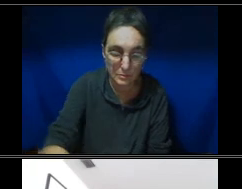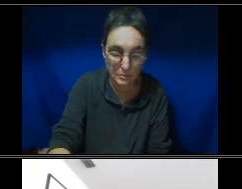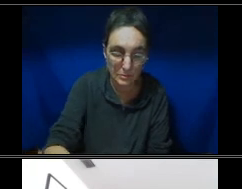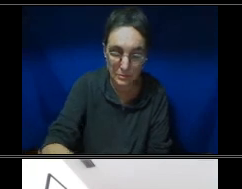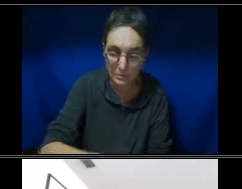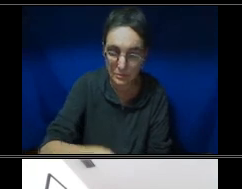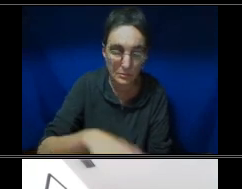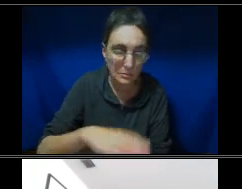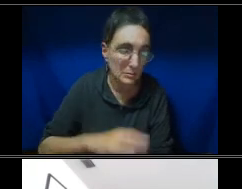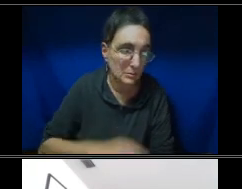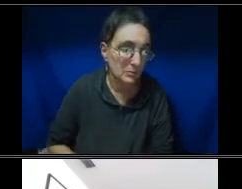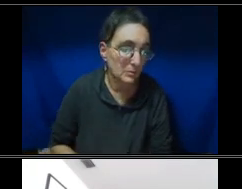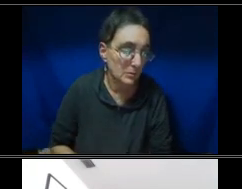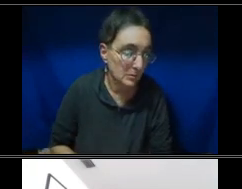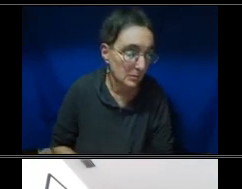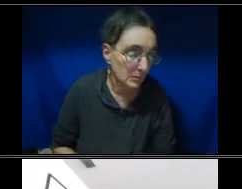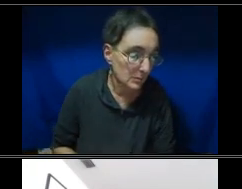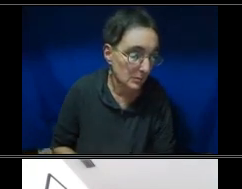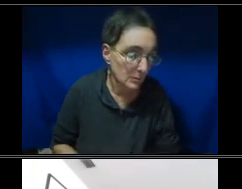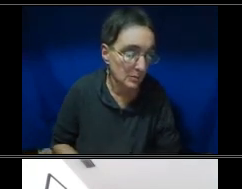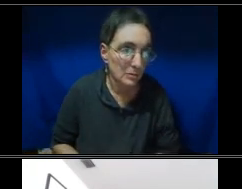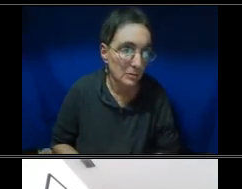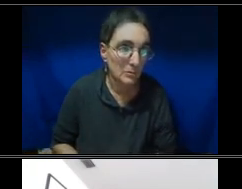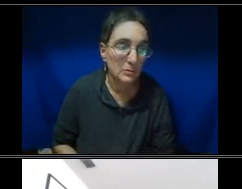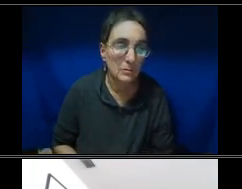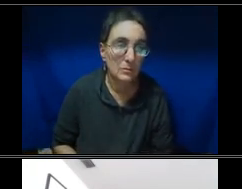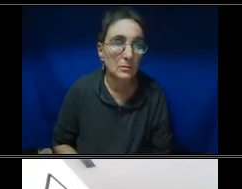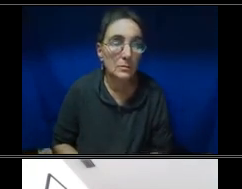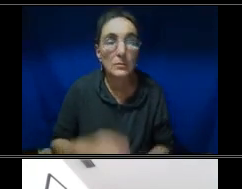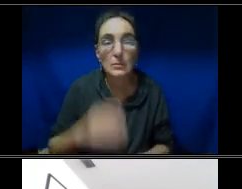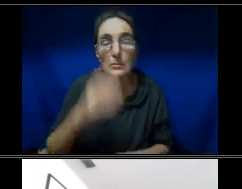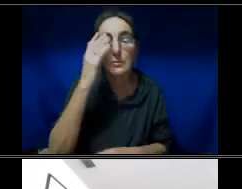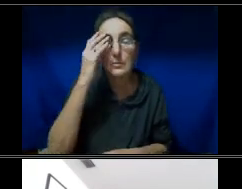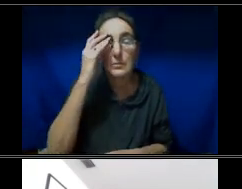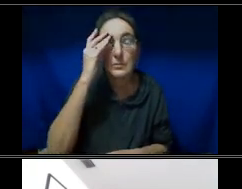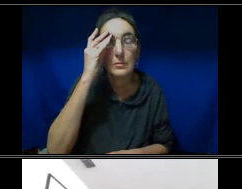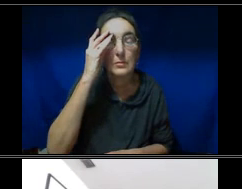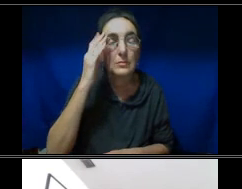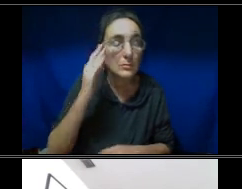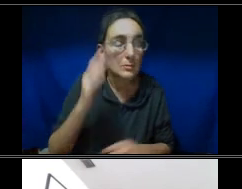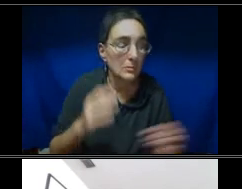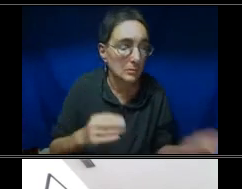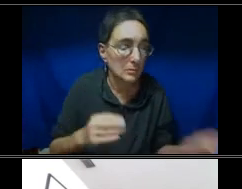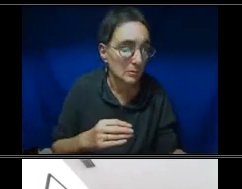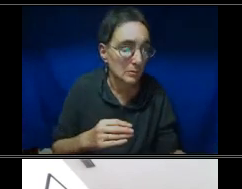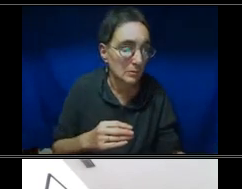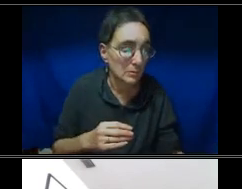Okay, I thought I saw heard someone pop up. That's just our ghost.